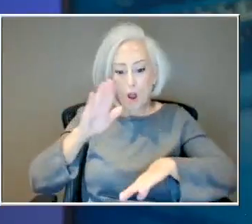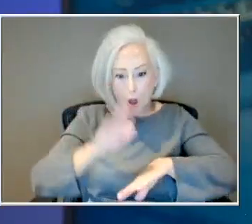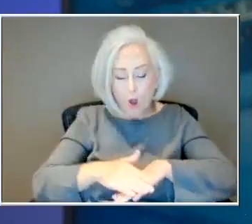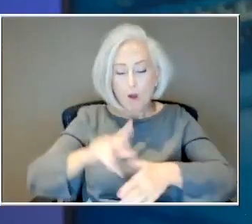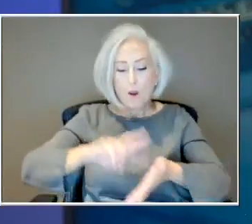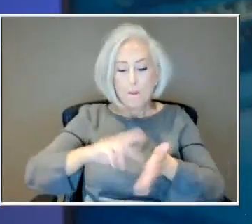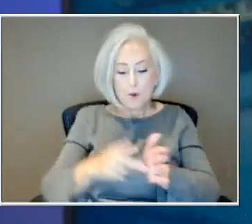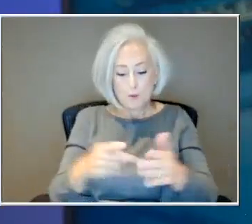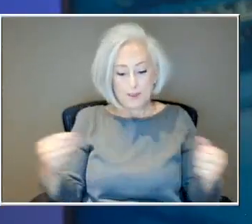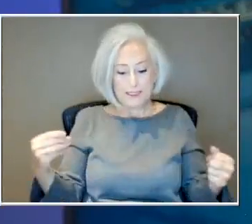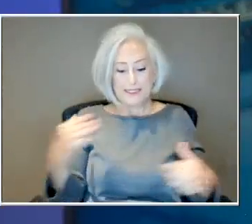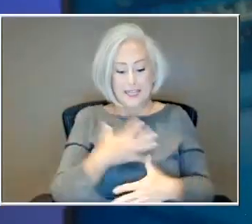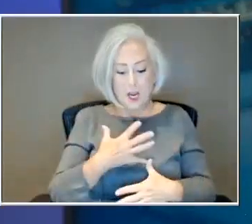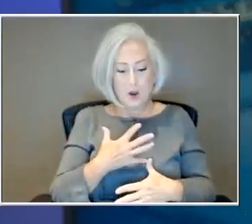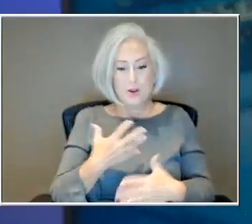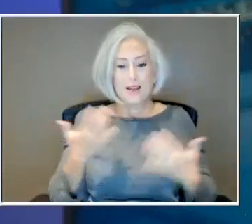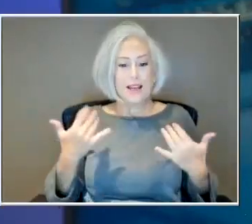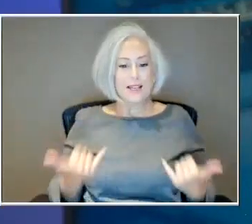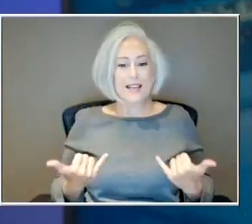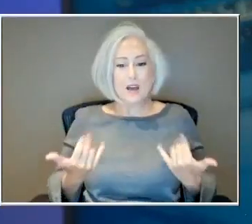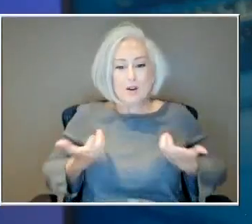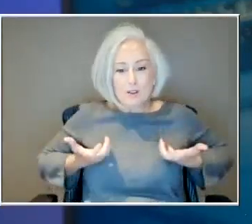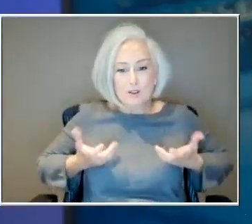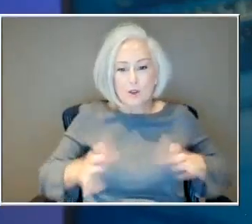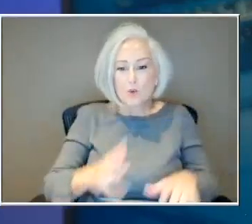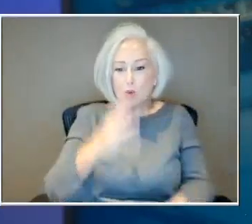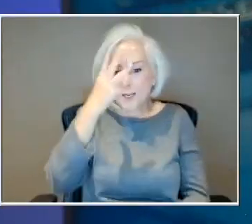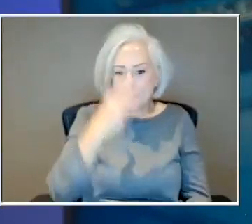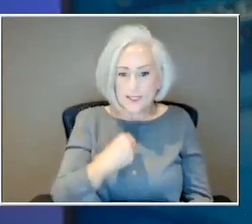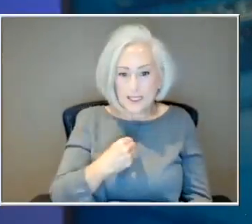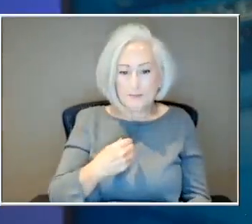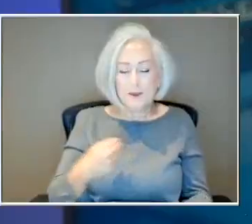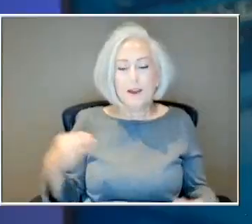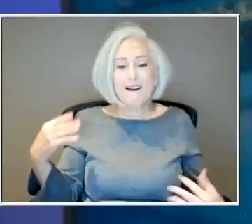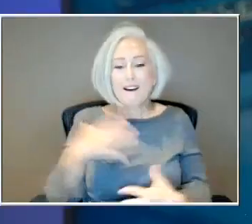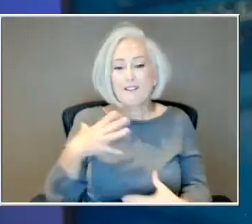now they're anxious to go to sleep because they're scared to turn the lights off because of it being dark,